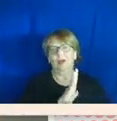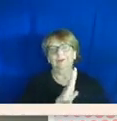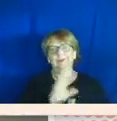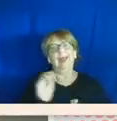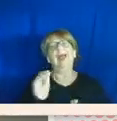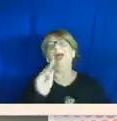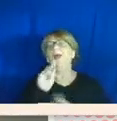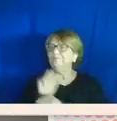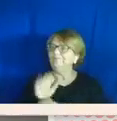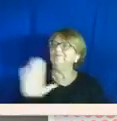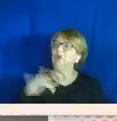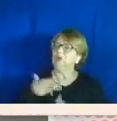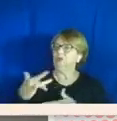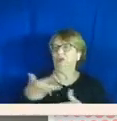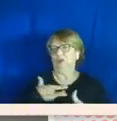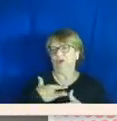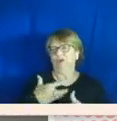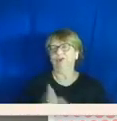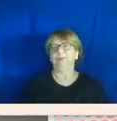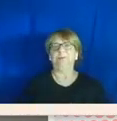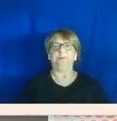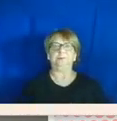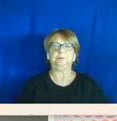this case. Next slide, please.